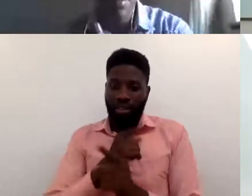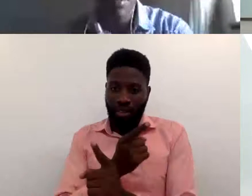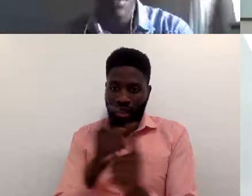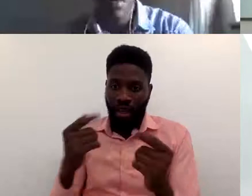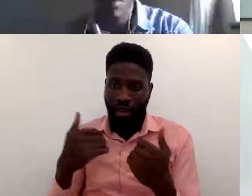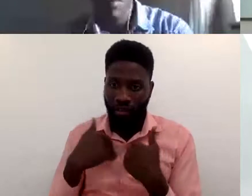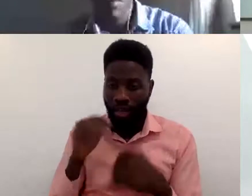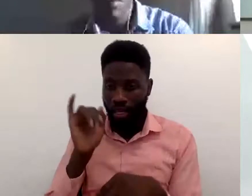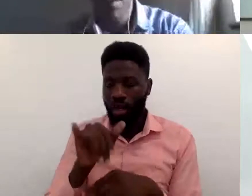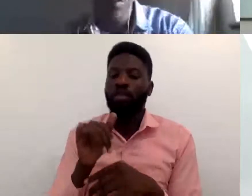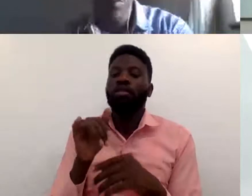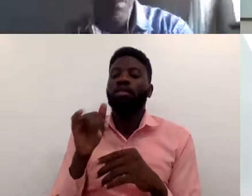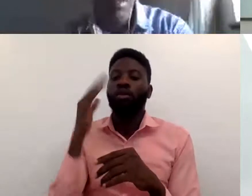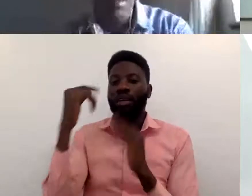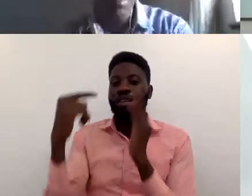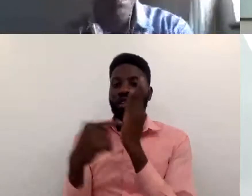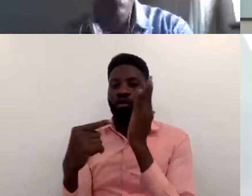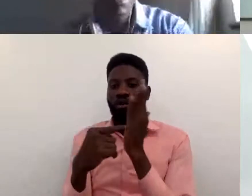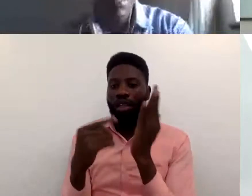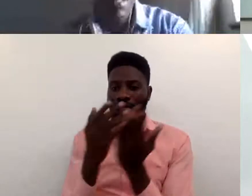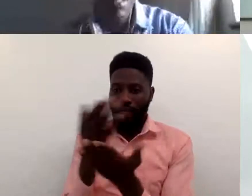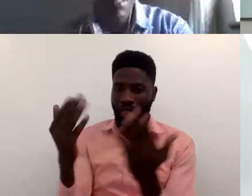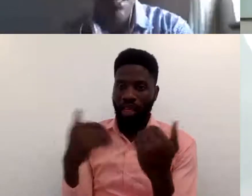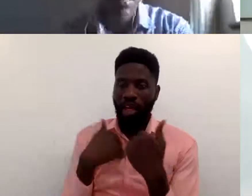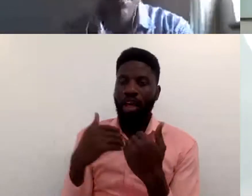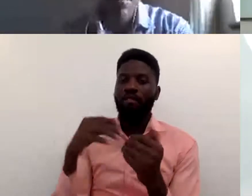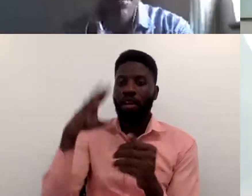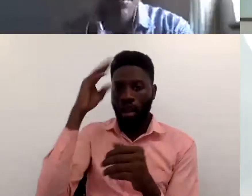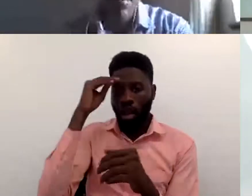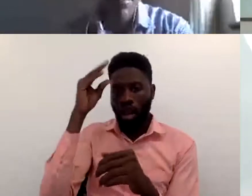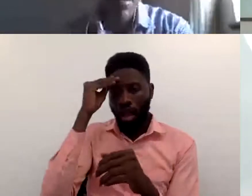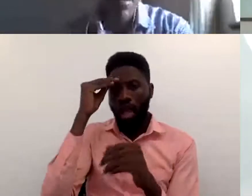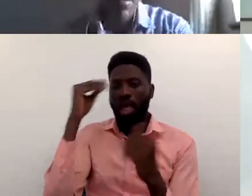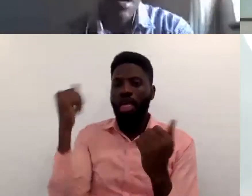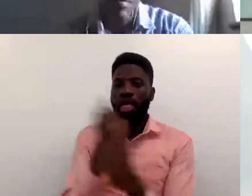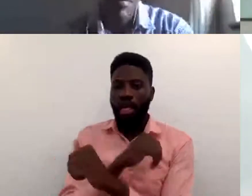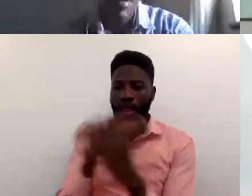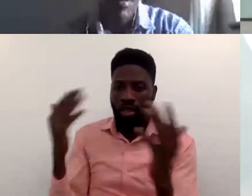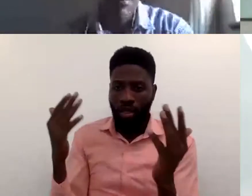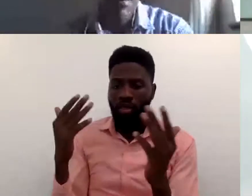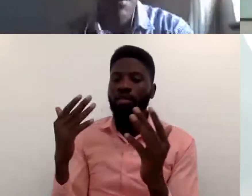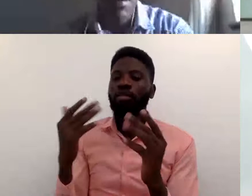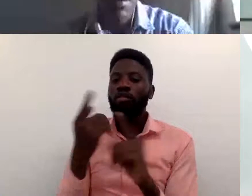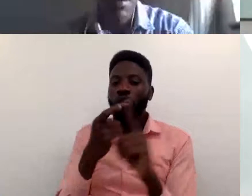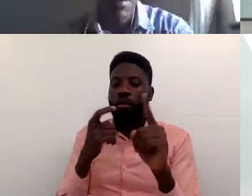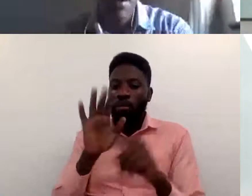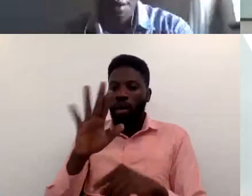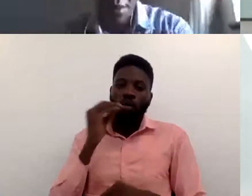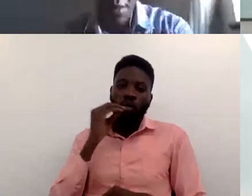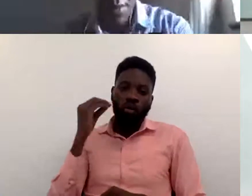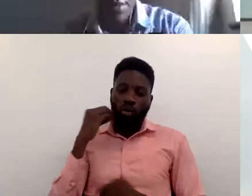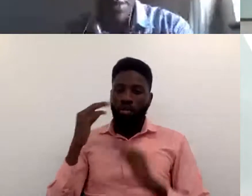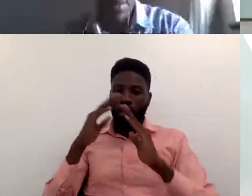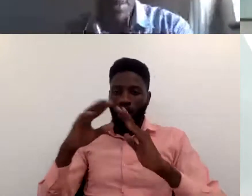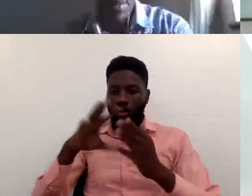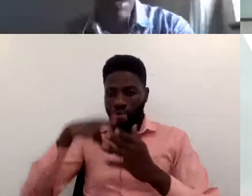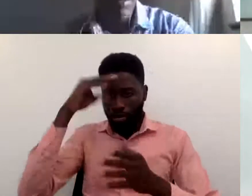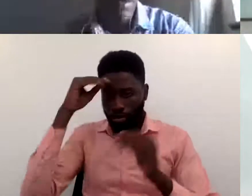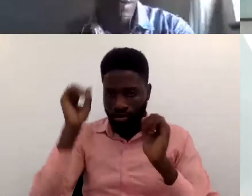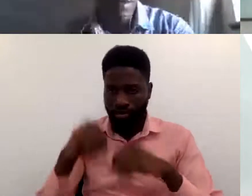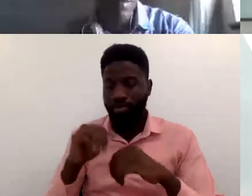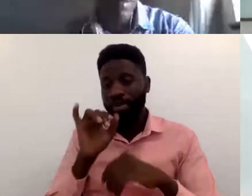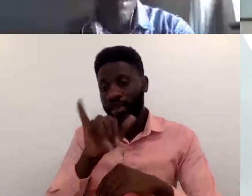that technology enables you to study practically anything from your house or from the comfort of your office. So take